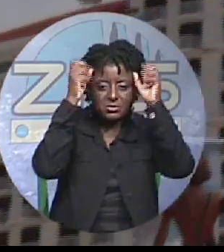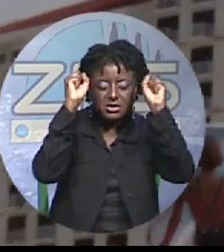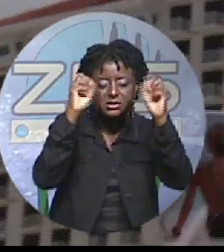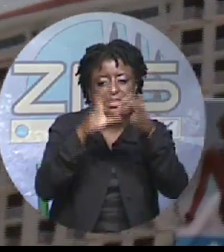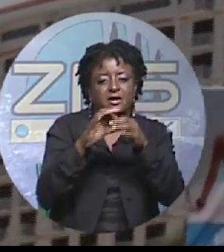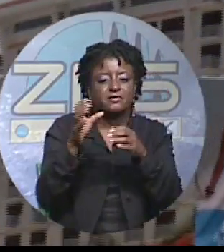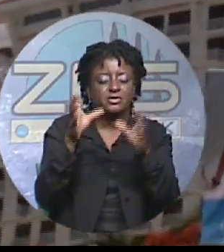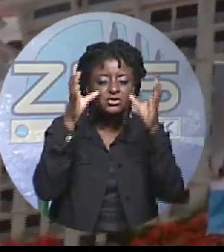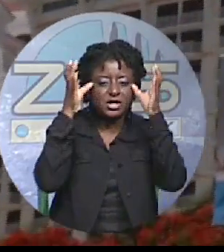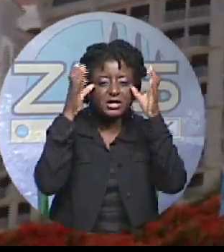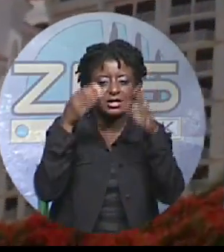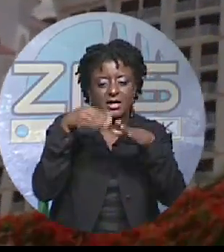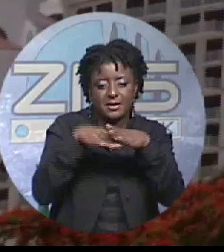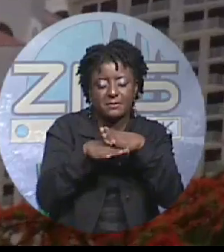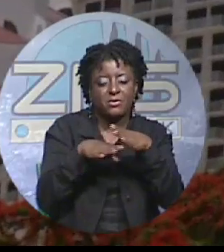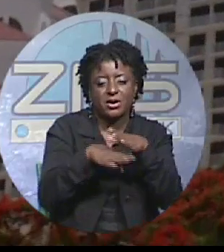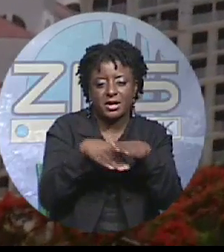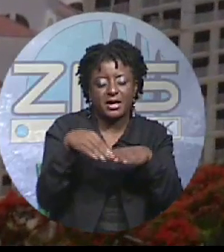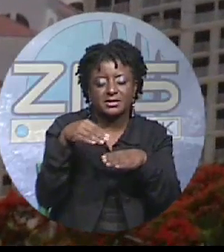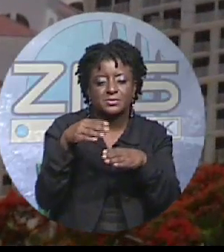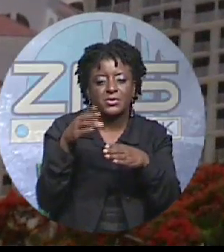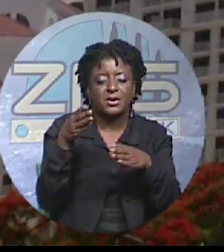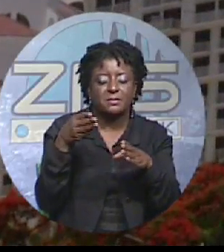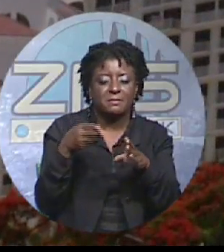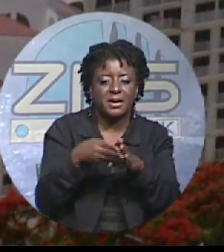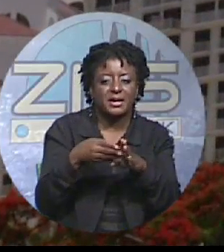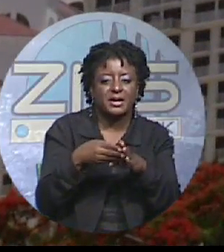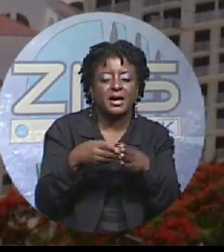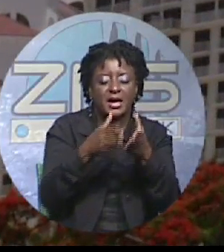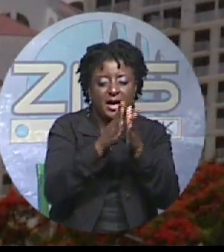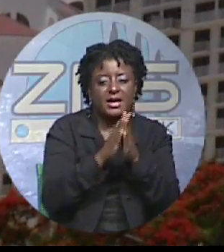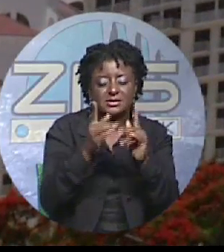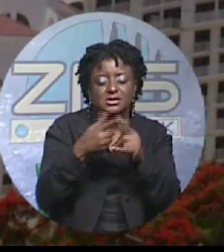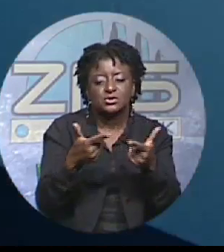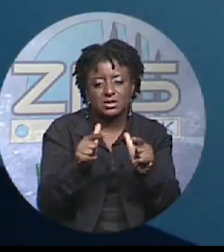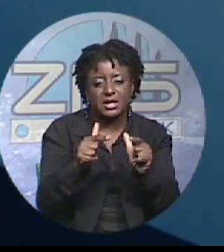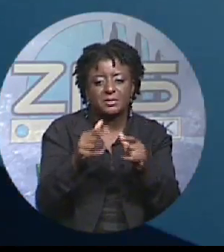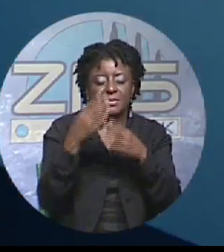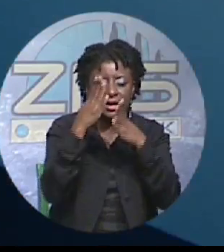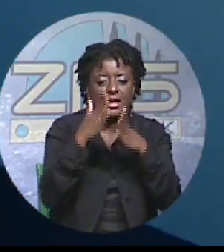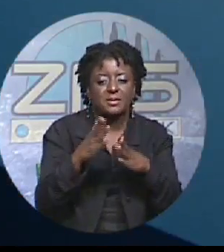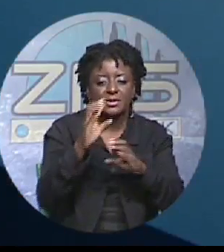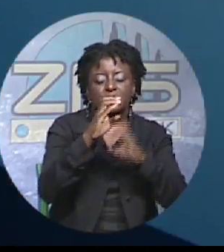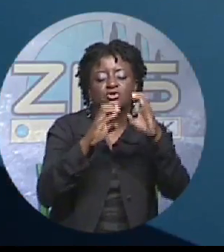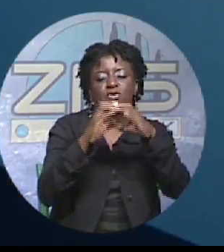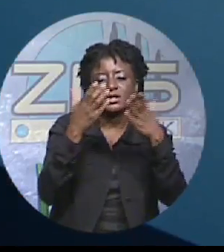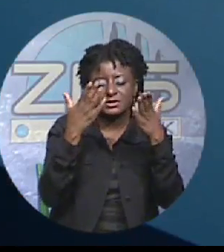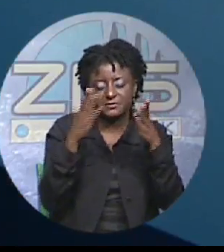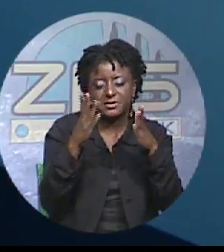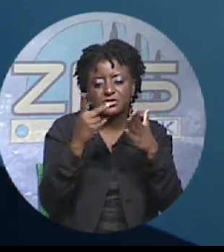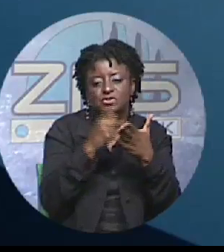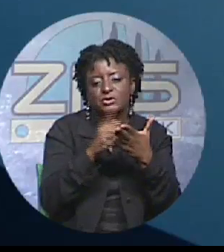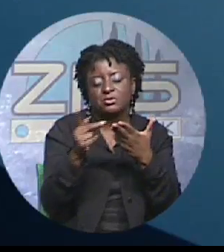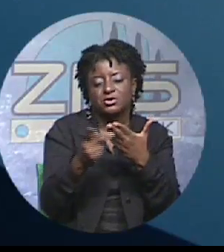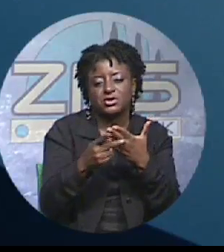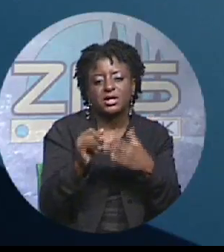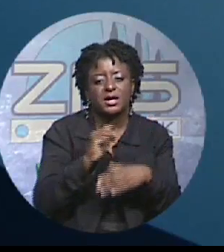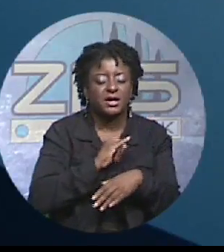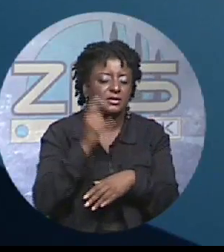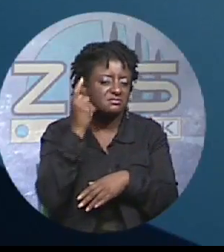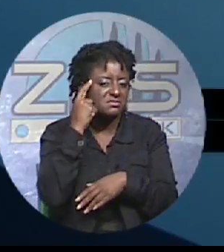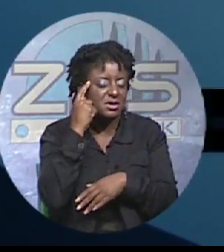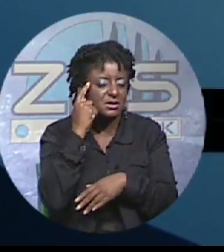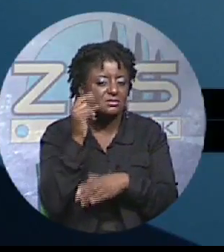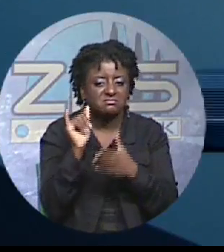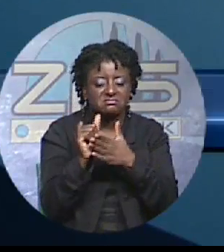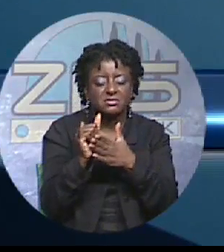Bank proposing to let Bahamian contractors complete the project. I find that to be very interesting, and I'll say